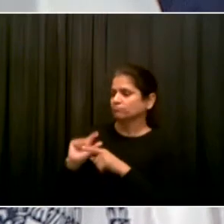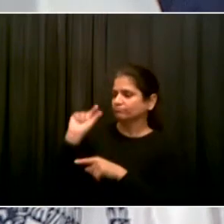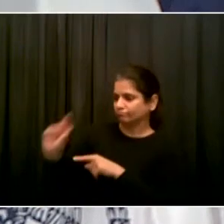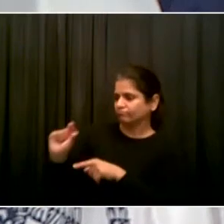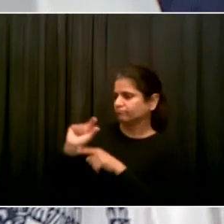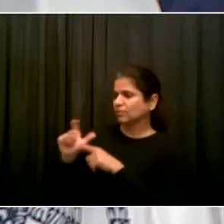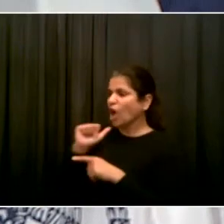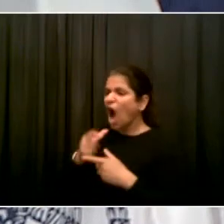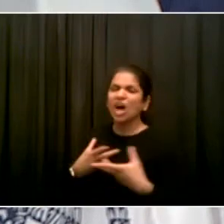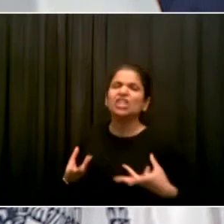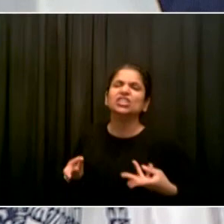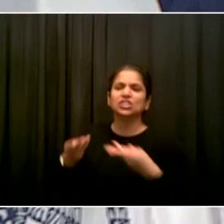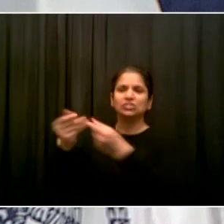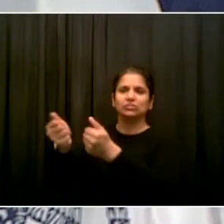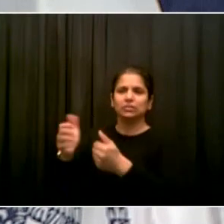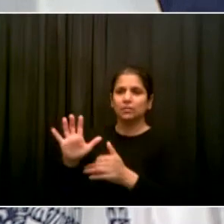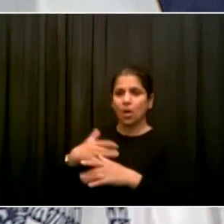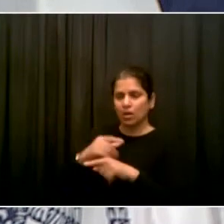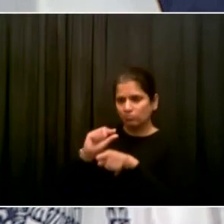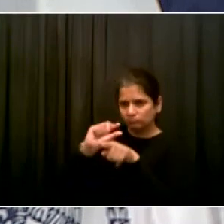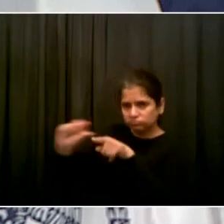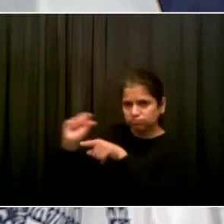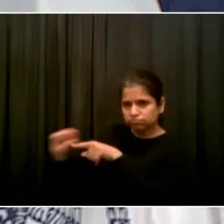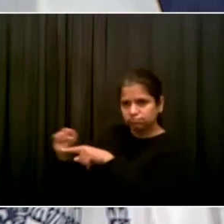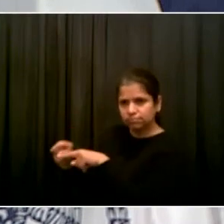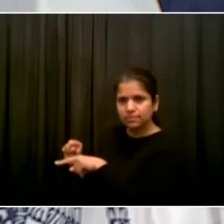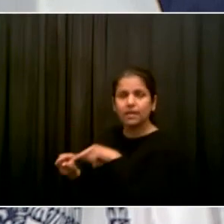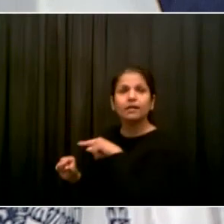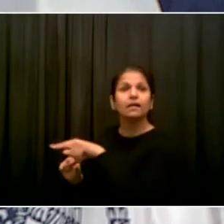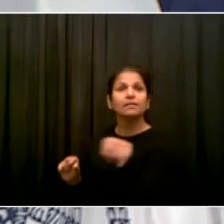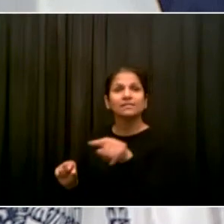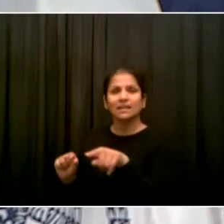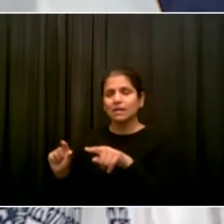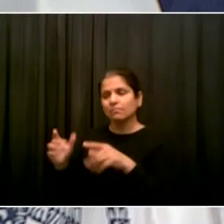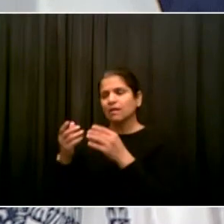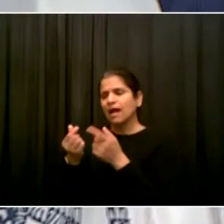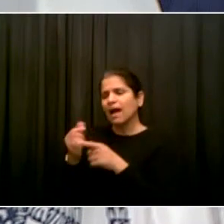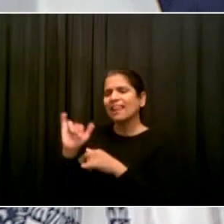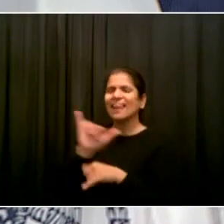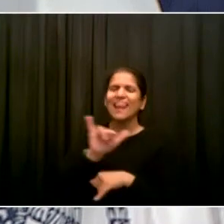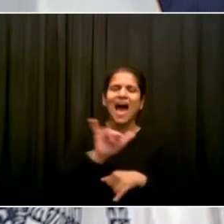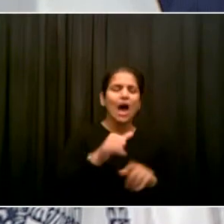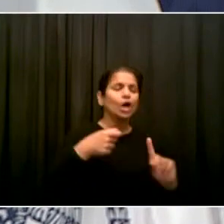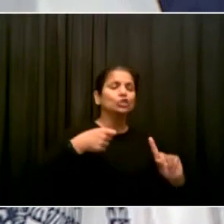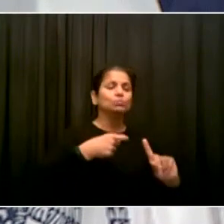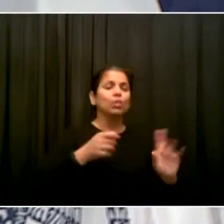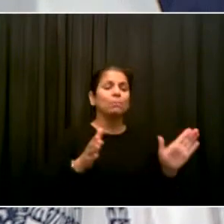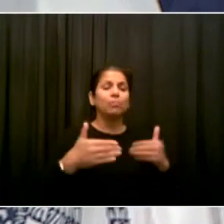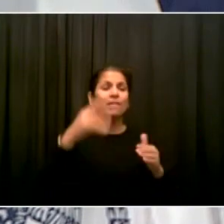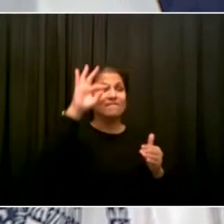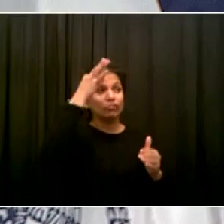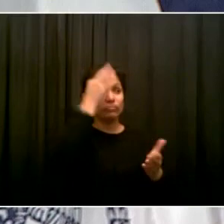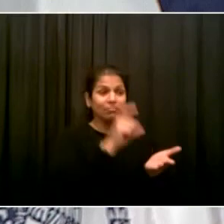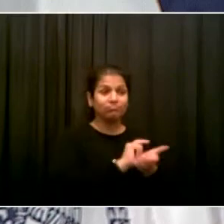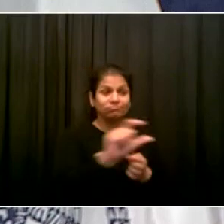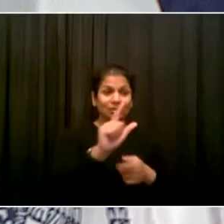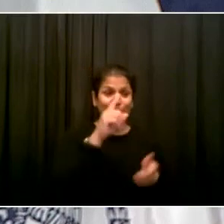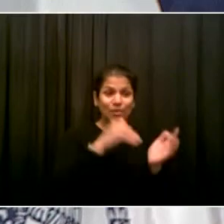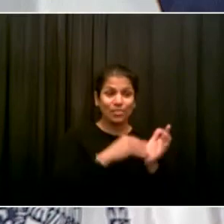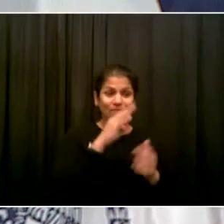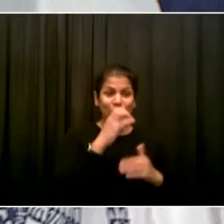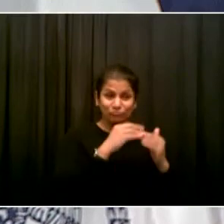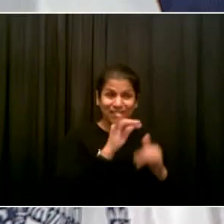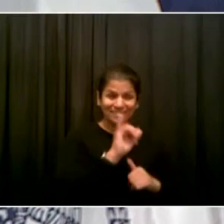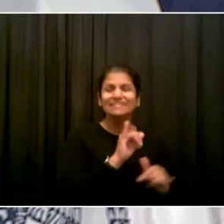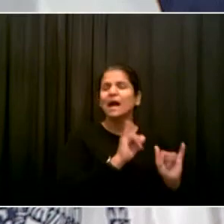help families get back on their feet and help us with our recovery. And that's why I commend the legislature for doing it. Go ahead. Last, we'll go to